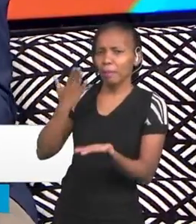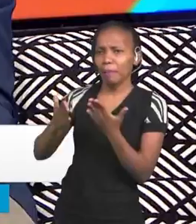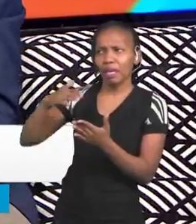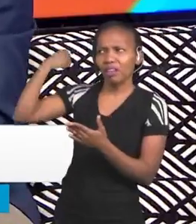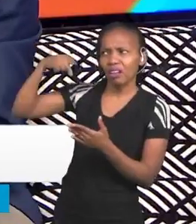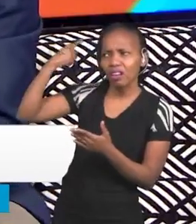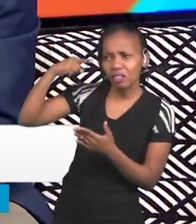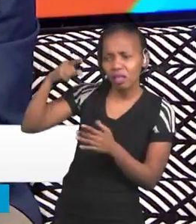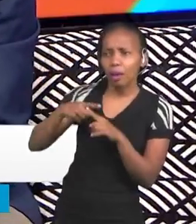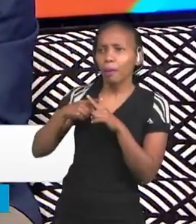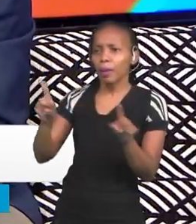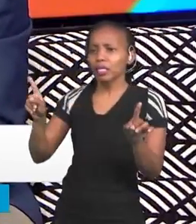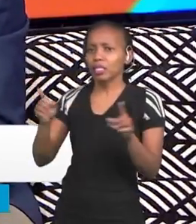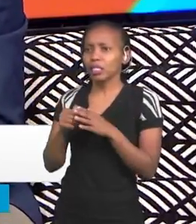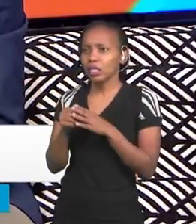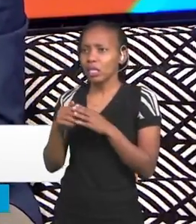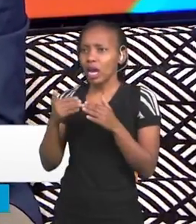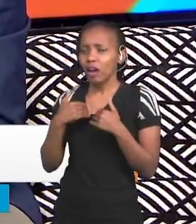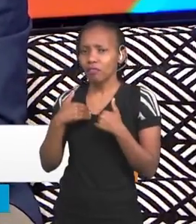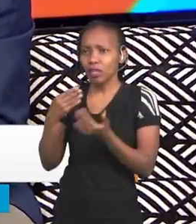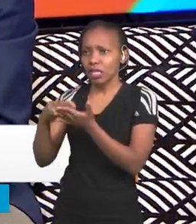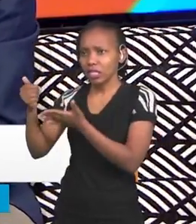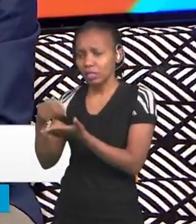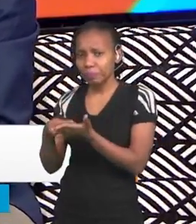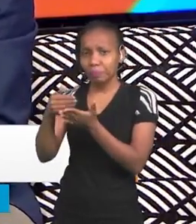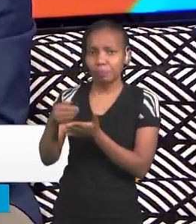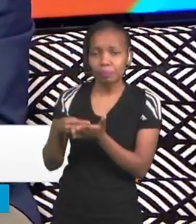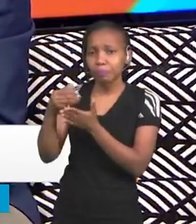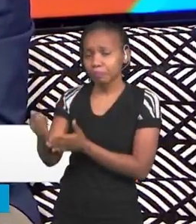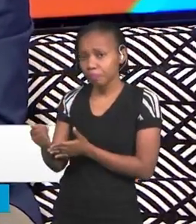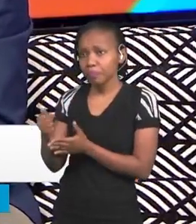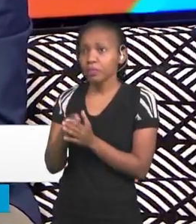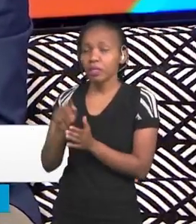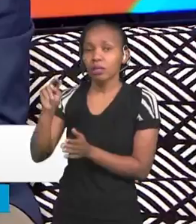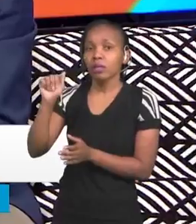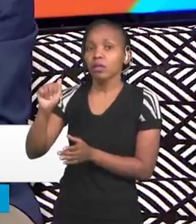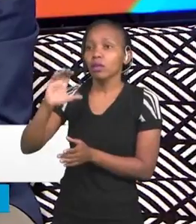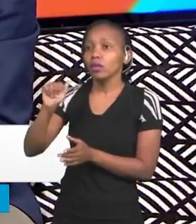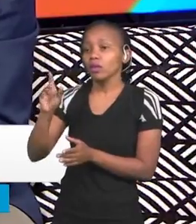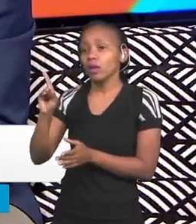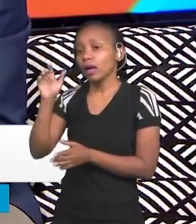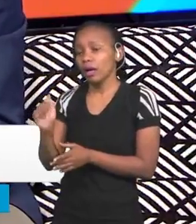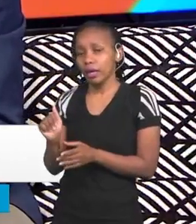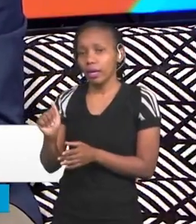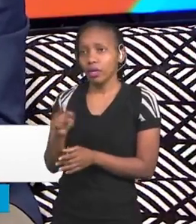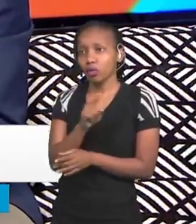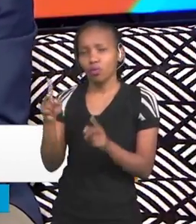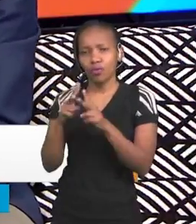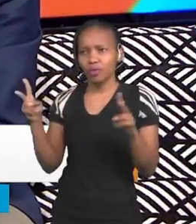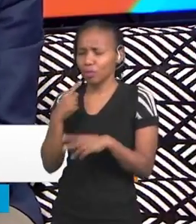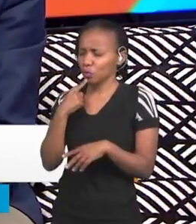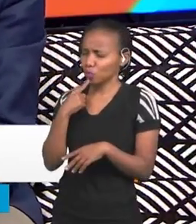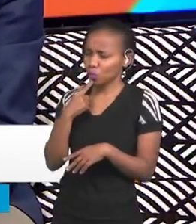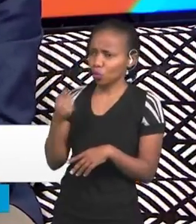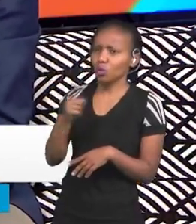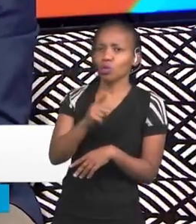But still, you know, it's also a day where trafficking has been put on notice. Yes. And as NACADA, I'm very sure, you know the corners. You